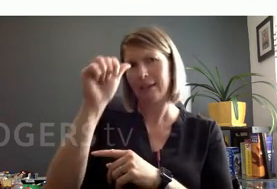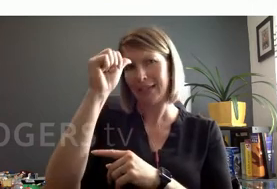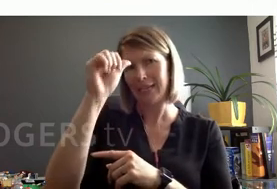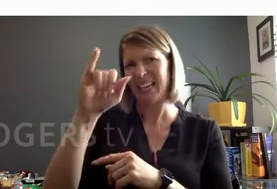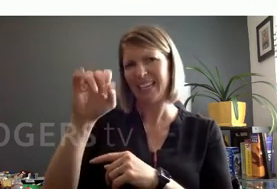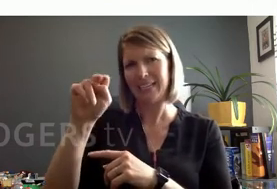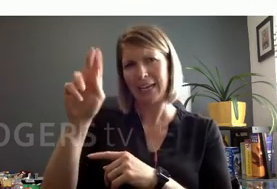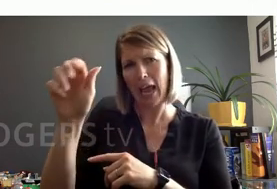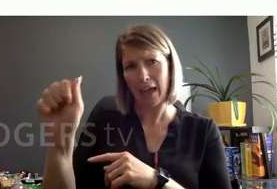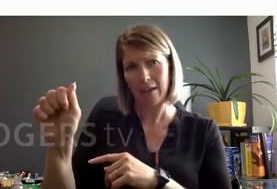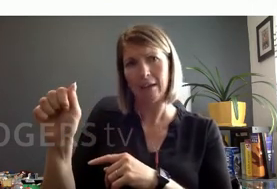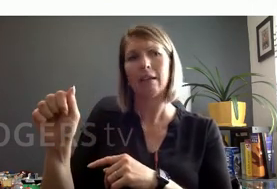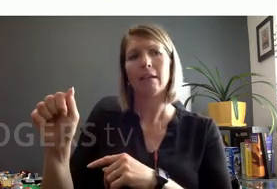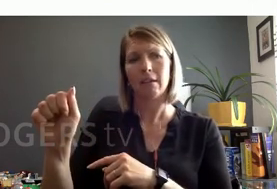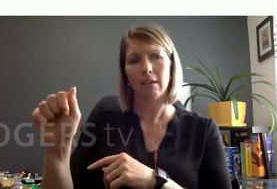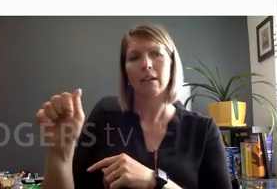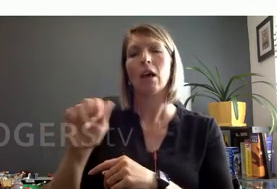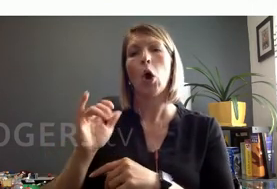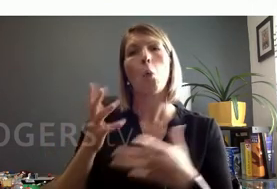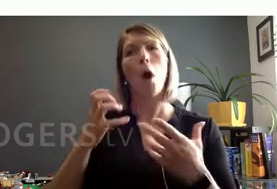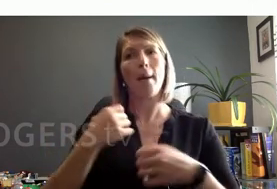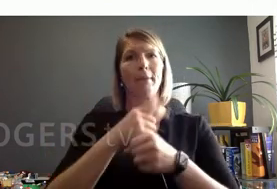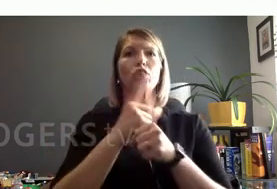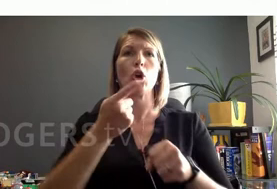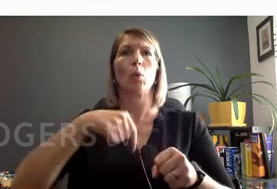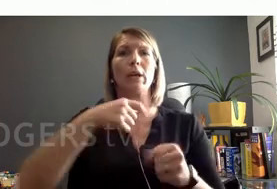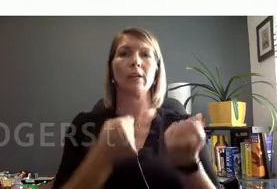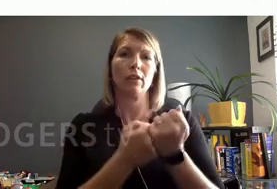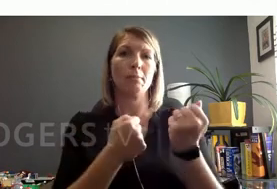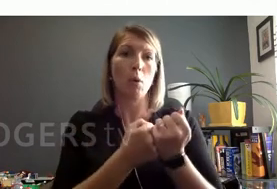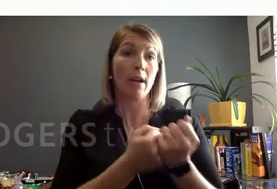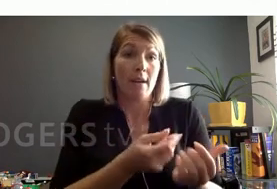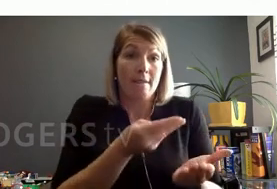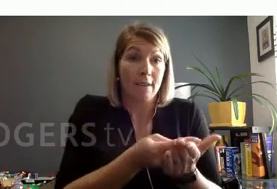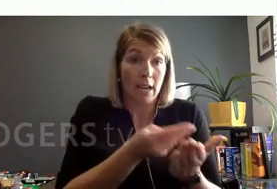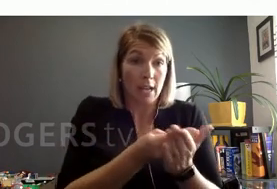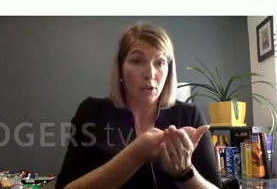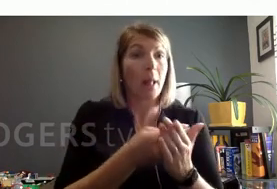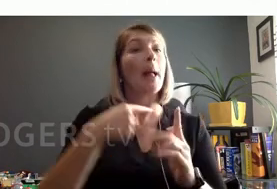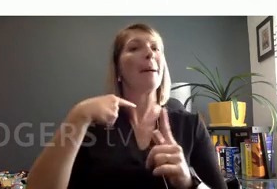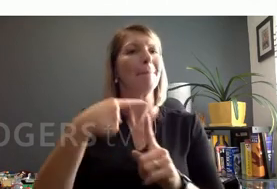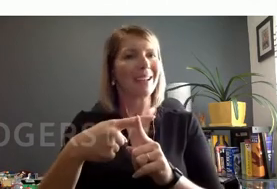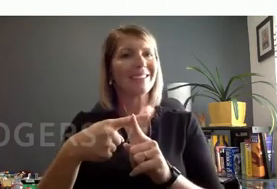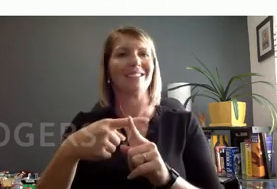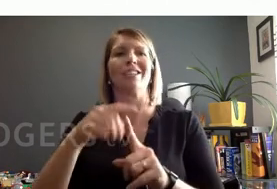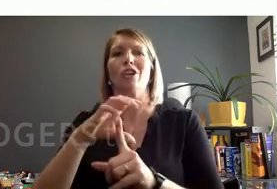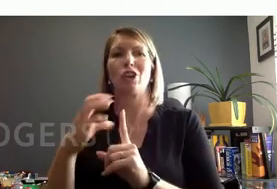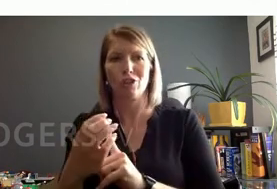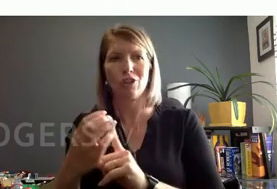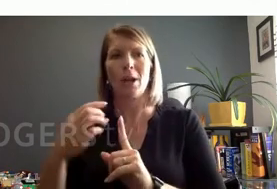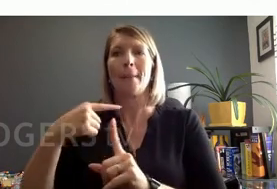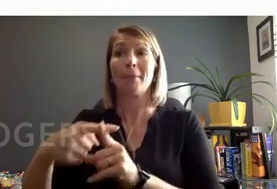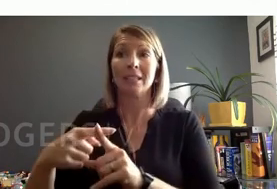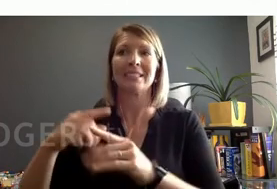financially and by visibility, many areas of our community. And I've been in this province now